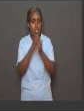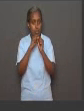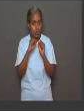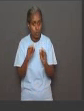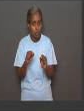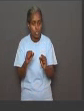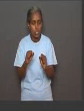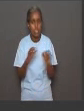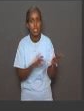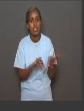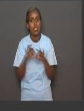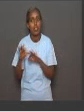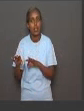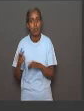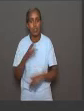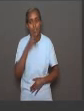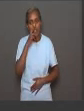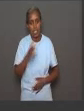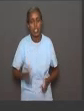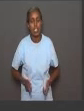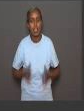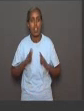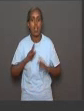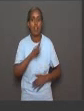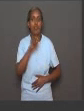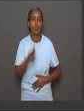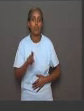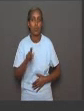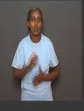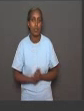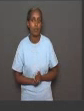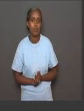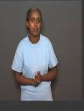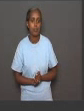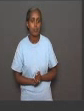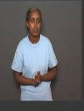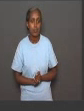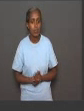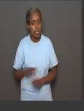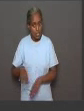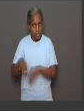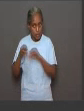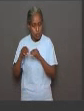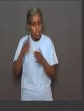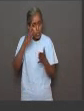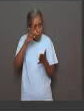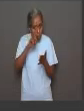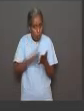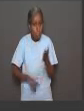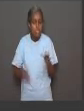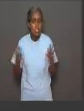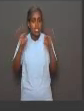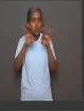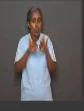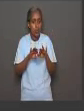solution in terms of the real-life problem. Students, what is